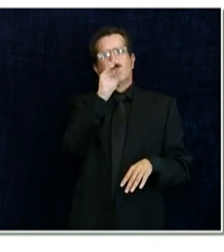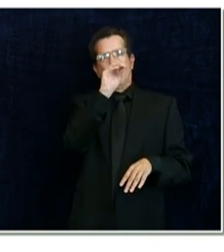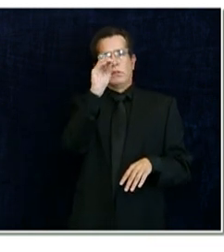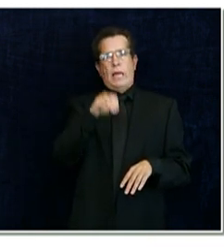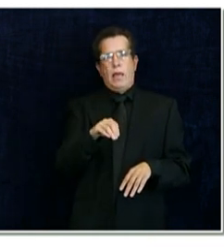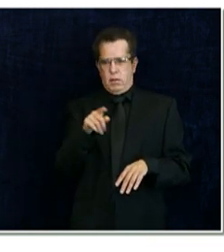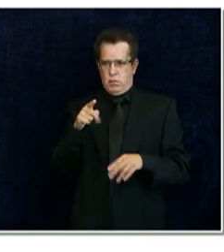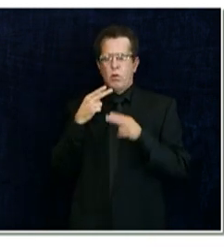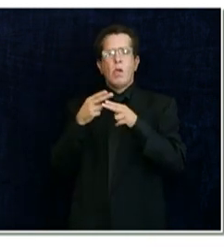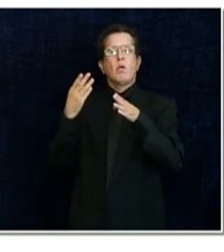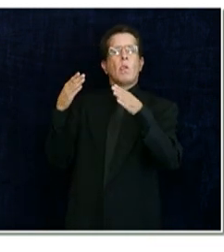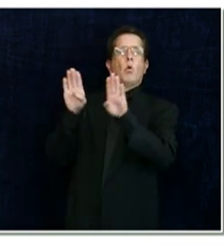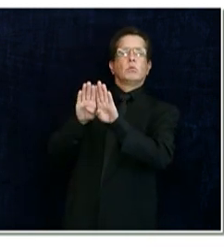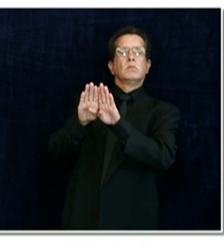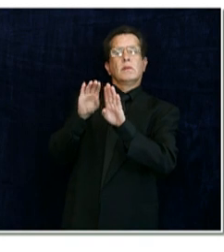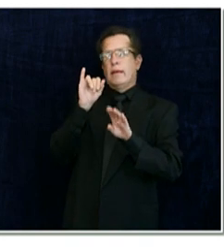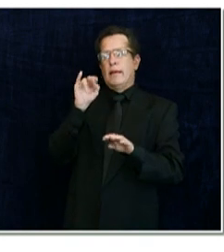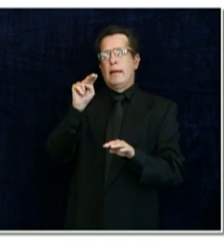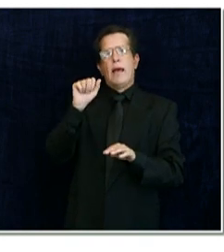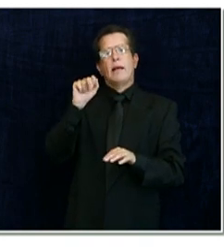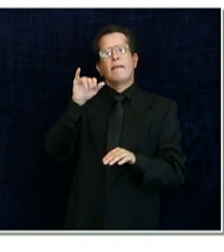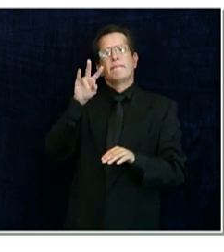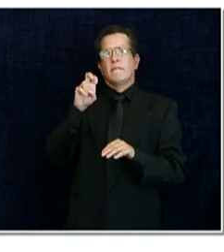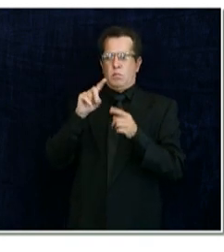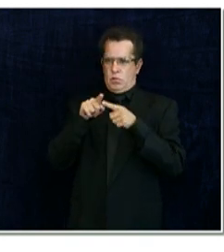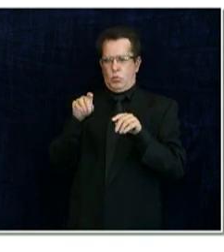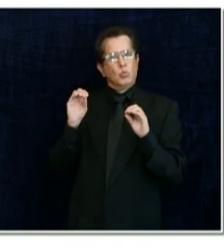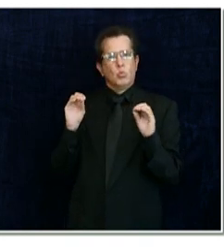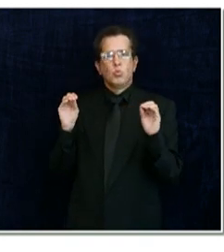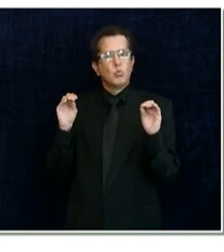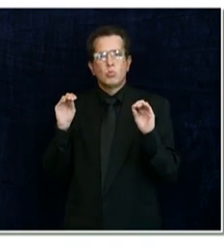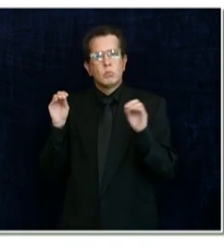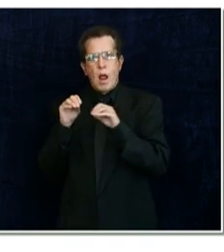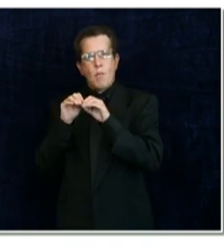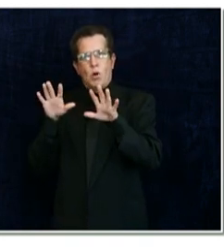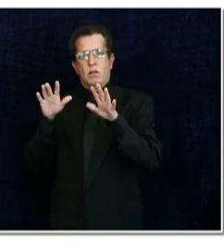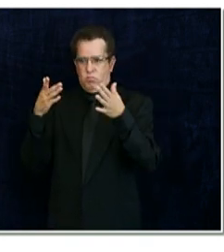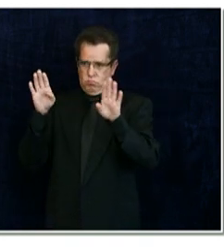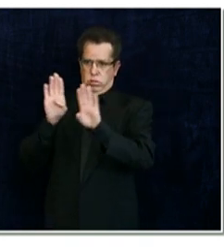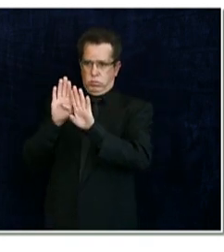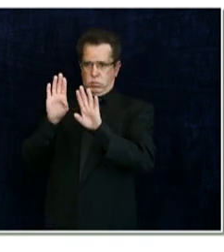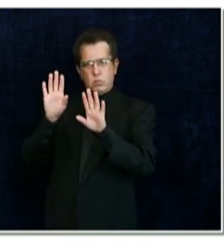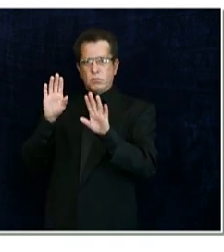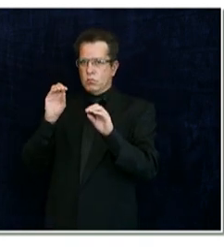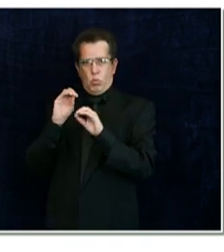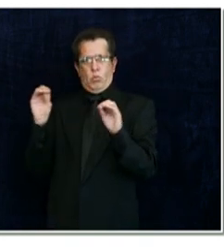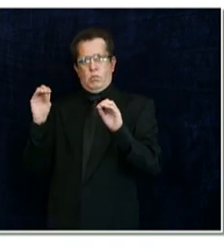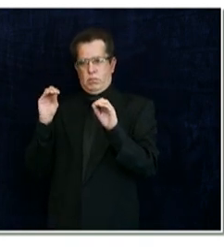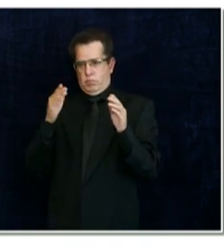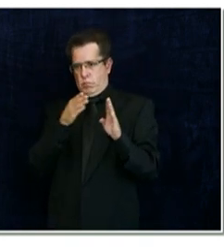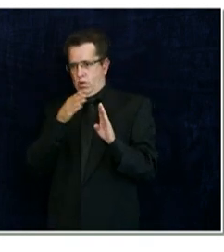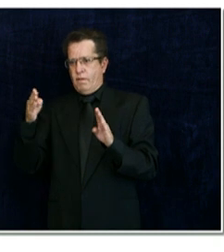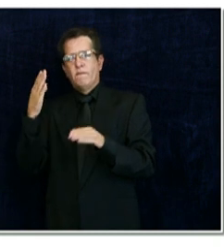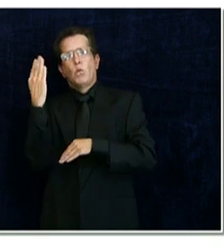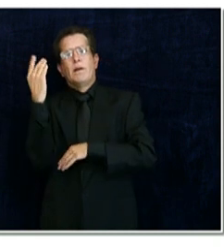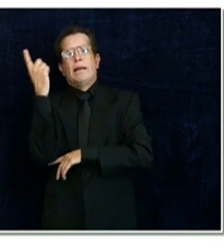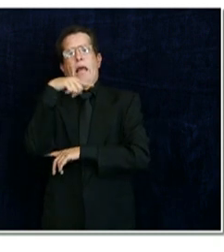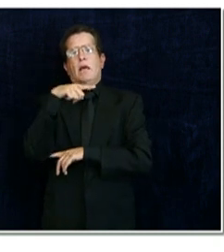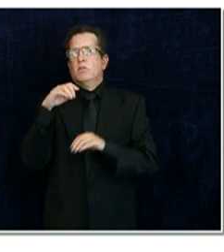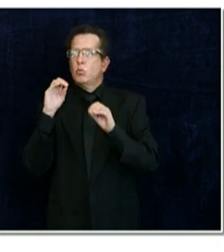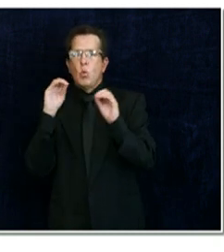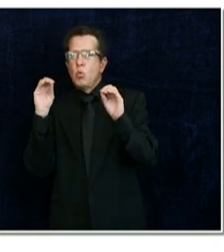now closed or inactive, meaning that there have been no outbreaks in these settings in the past 14 days or